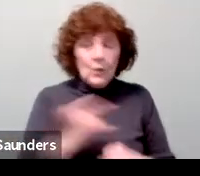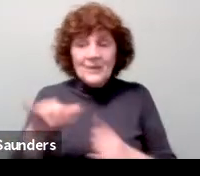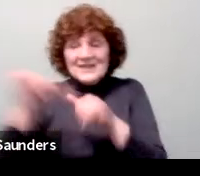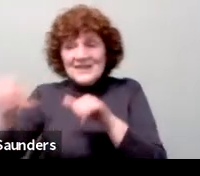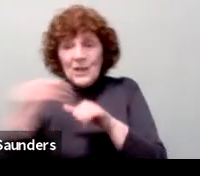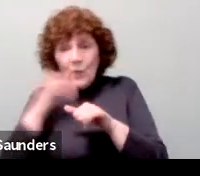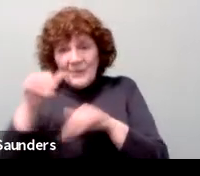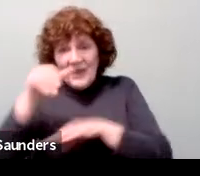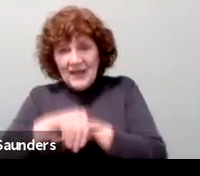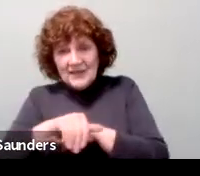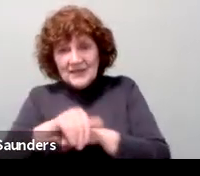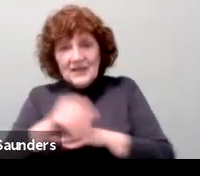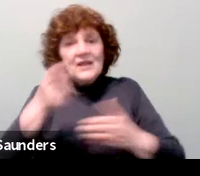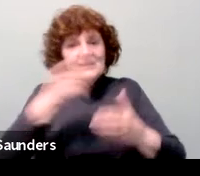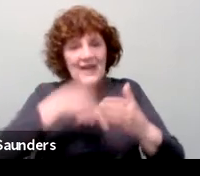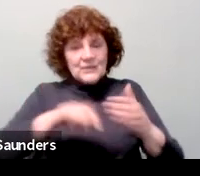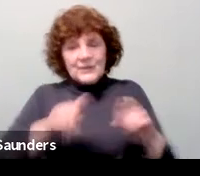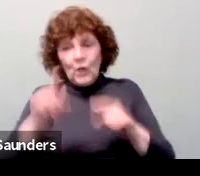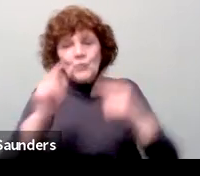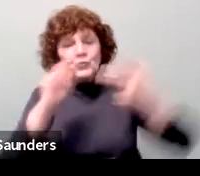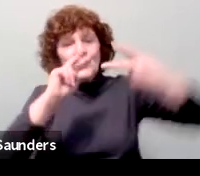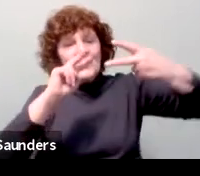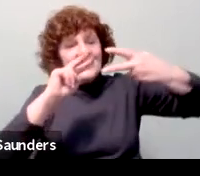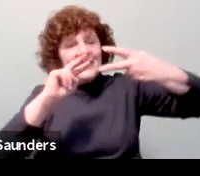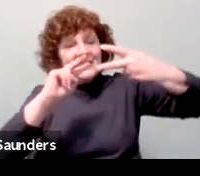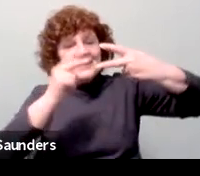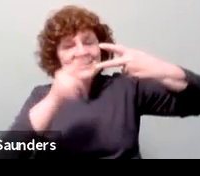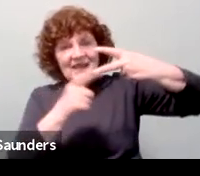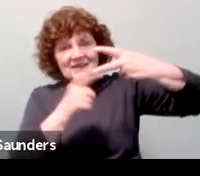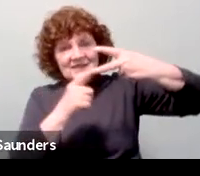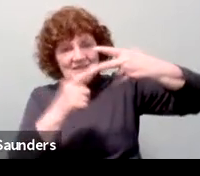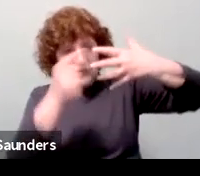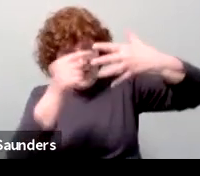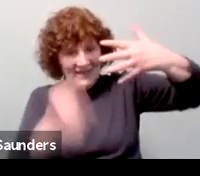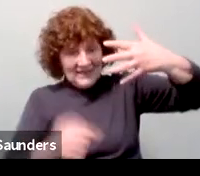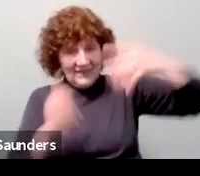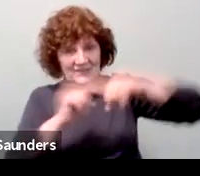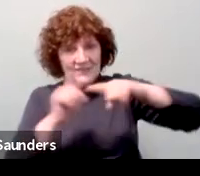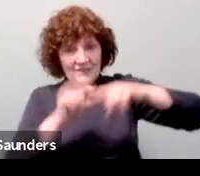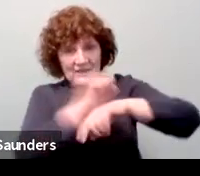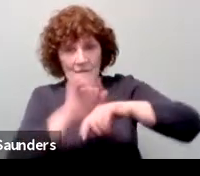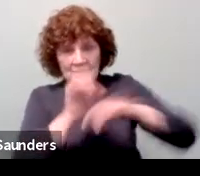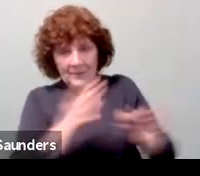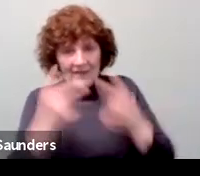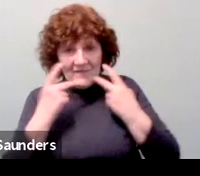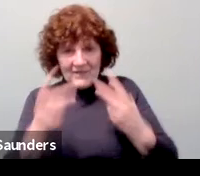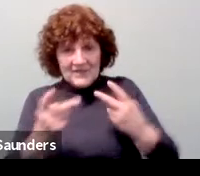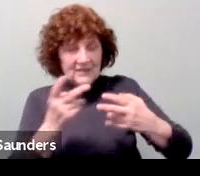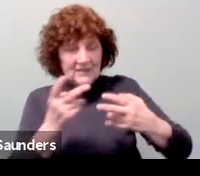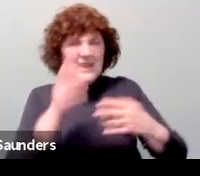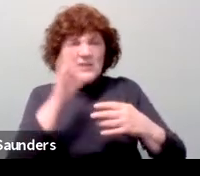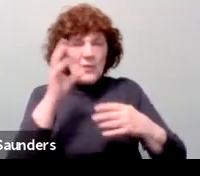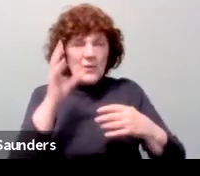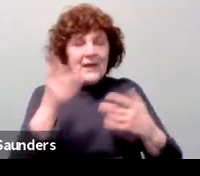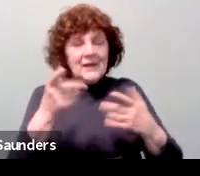And next week, they went to the next shul on the list, fully intending to double back to yours. But it